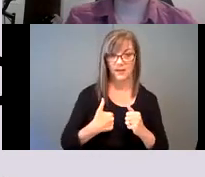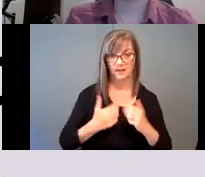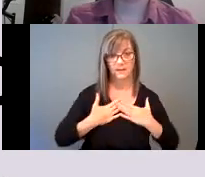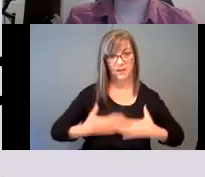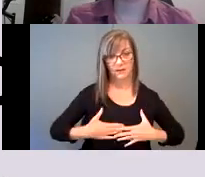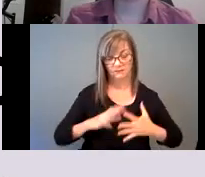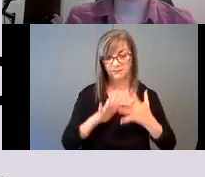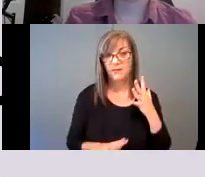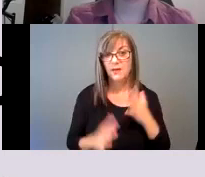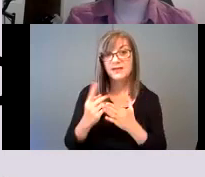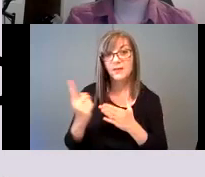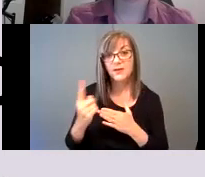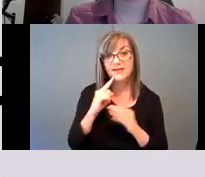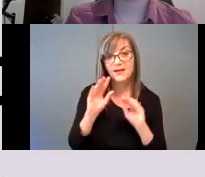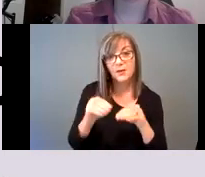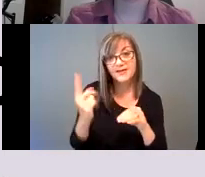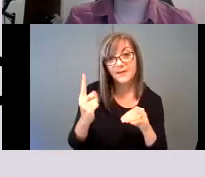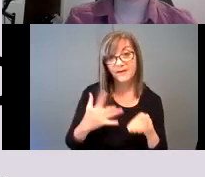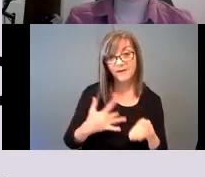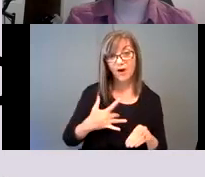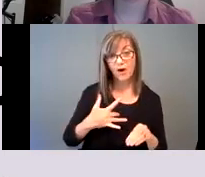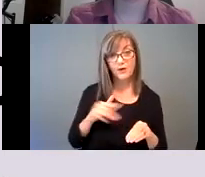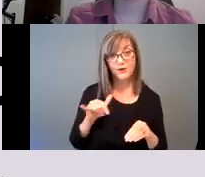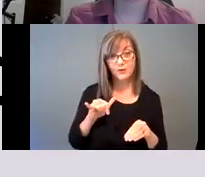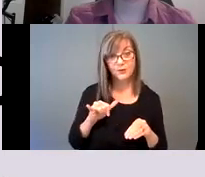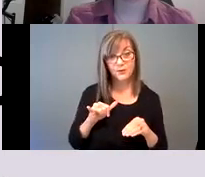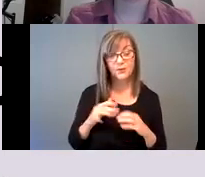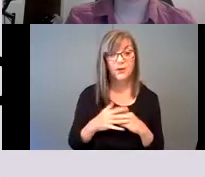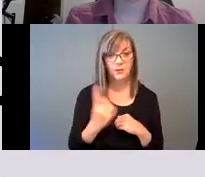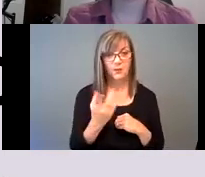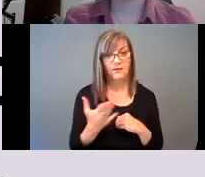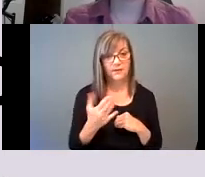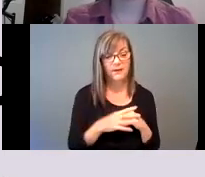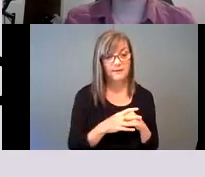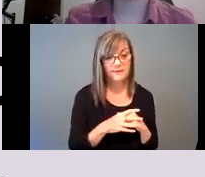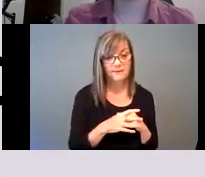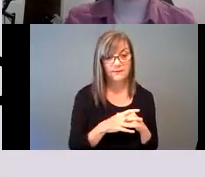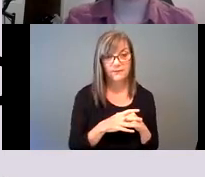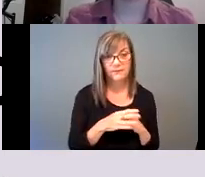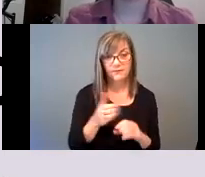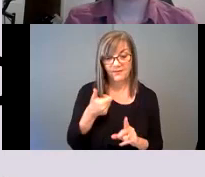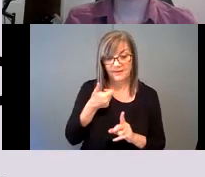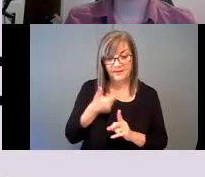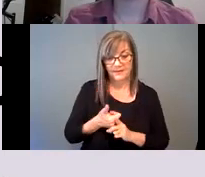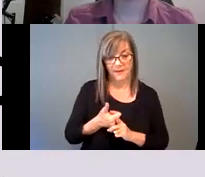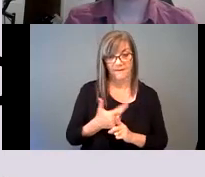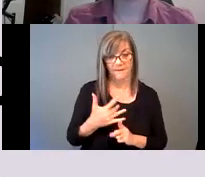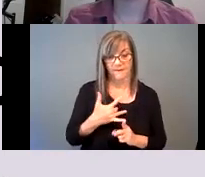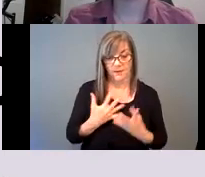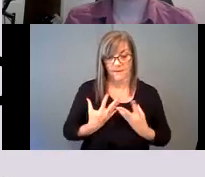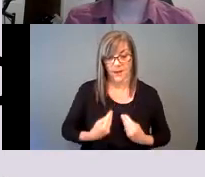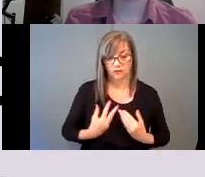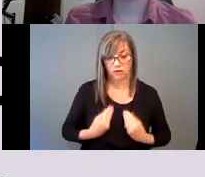healing. And someone said, put something for the heart. So one thing that I was thinking of is self-compassion, of when we're able